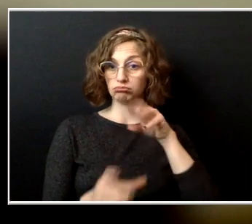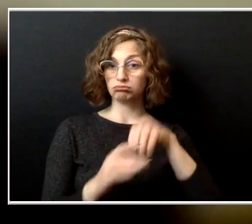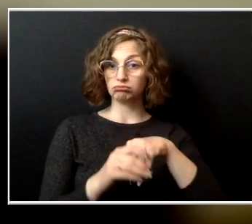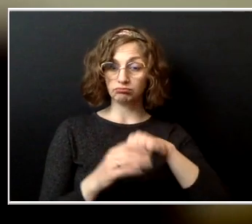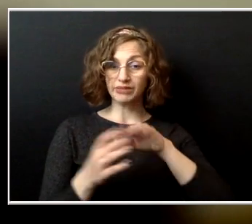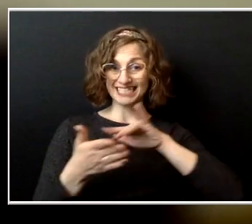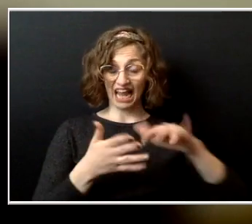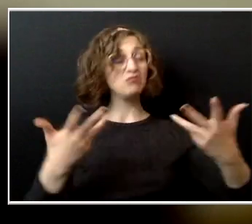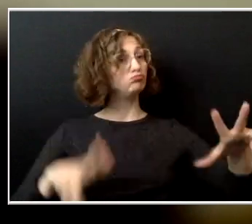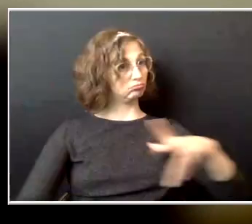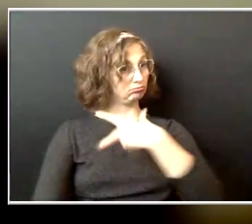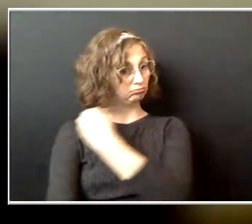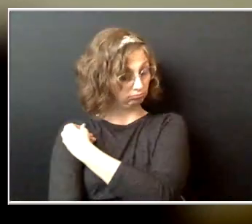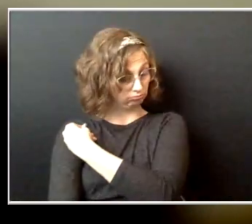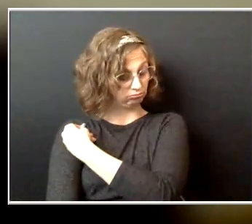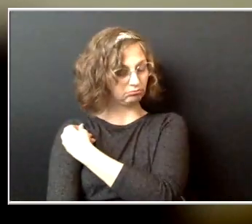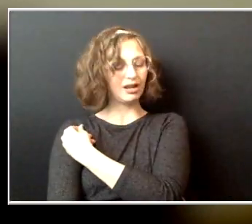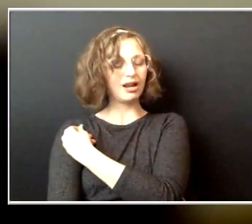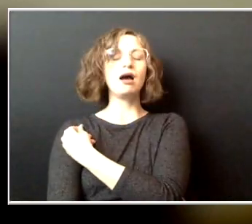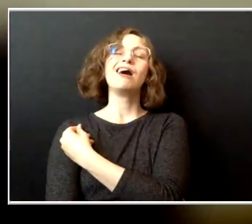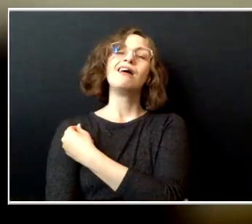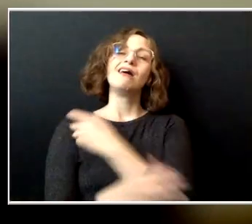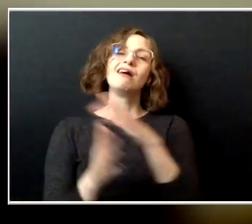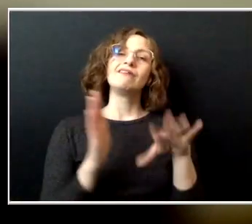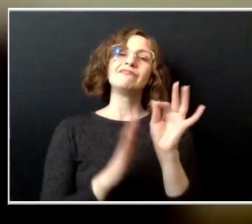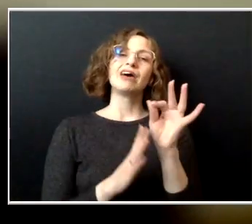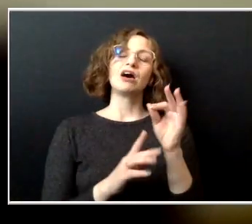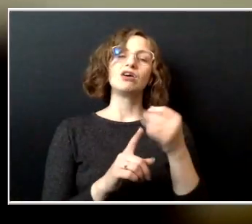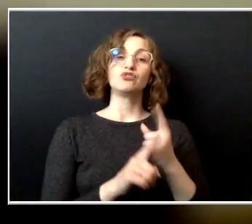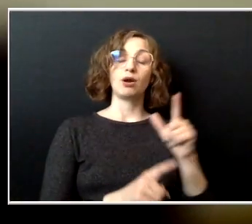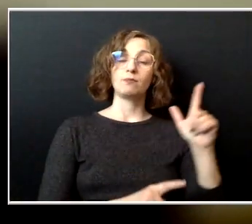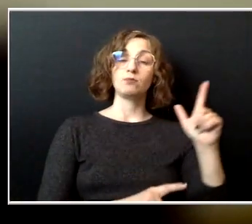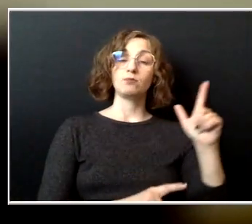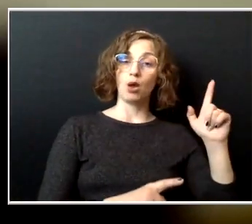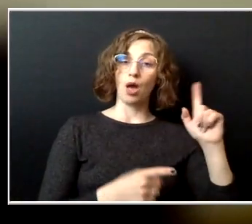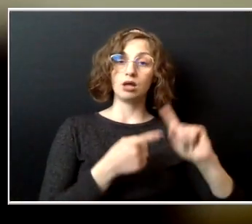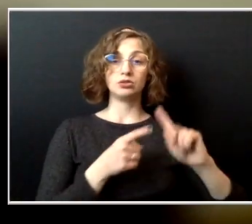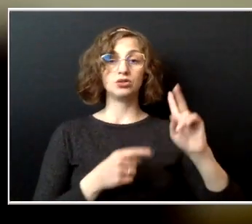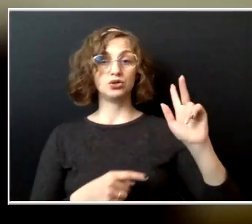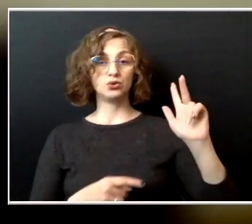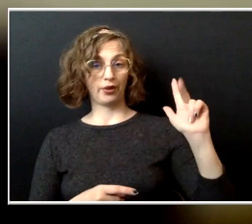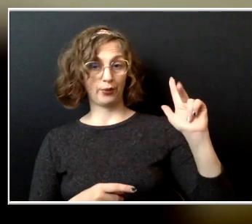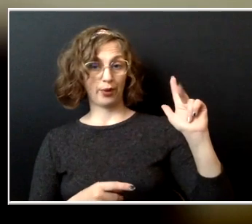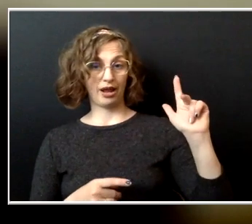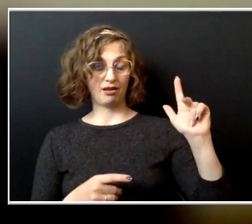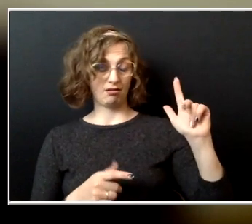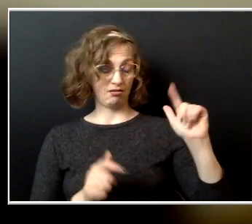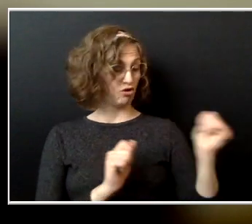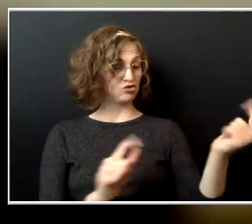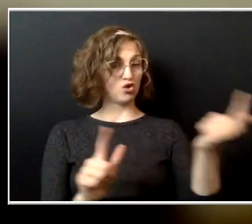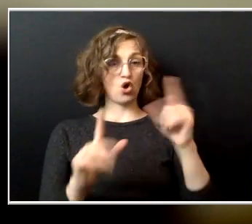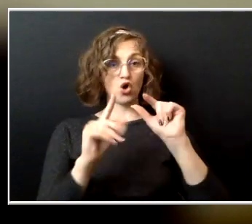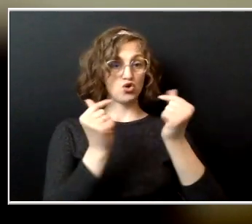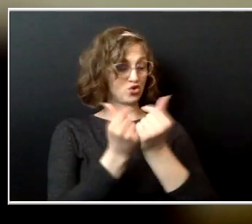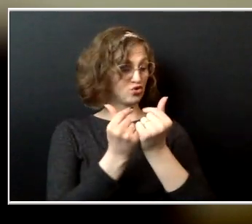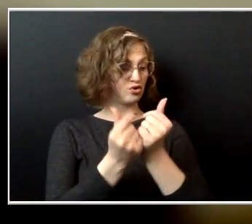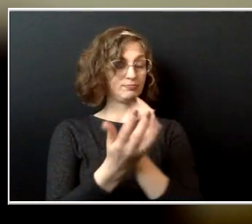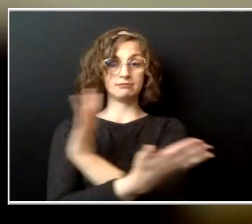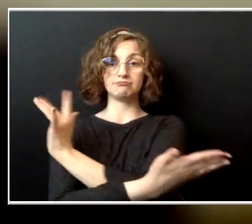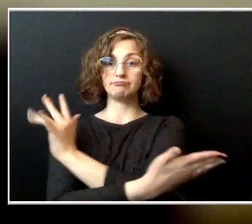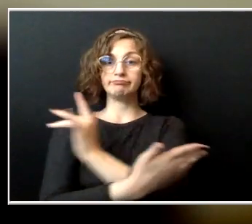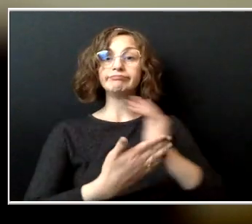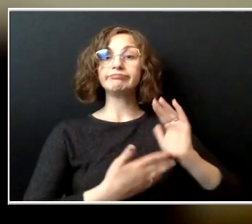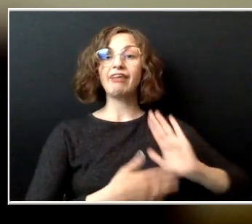that from 2021 to 2023, across all of those groups that I mentioned, unfortunately, the confidence